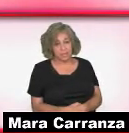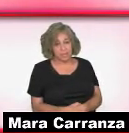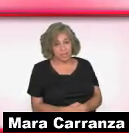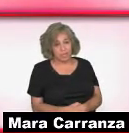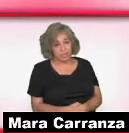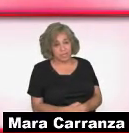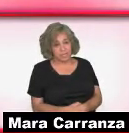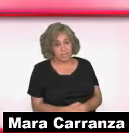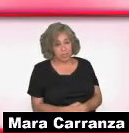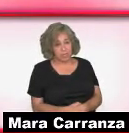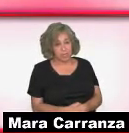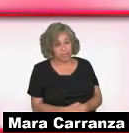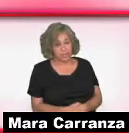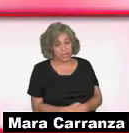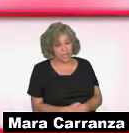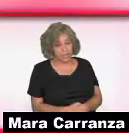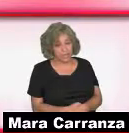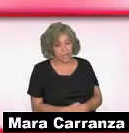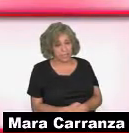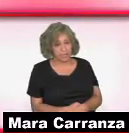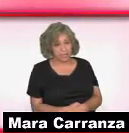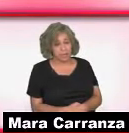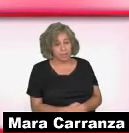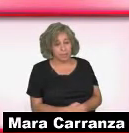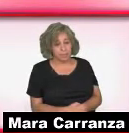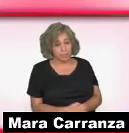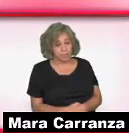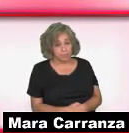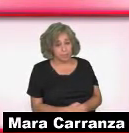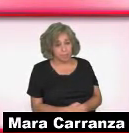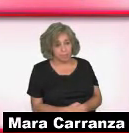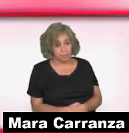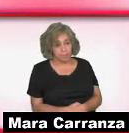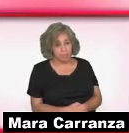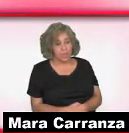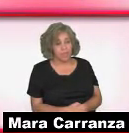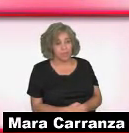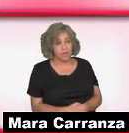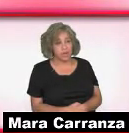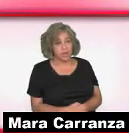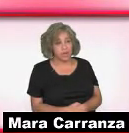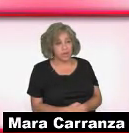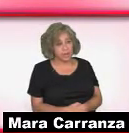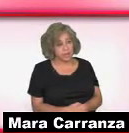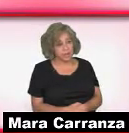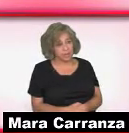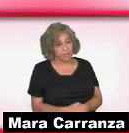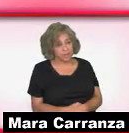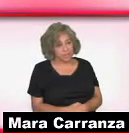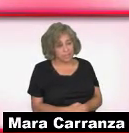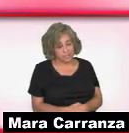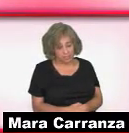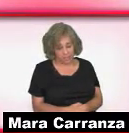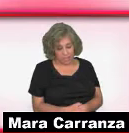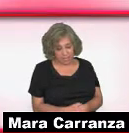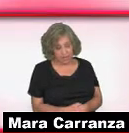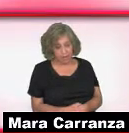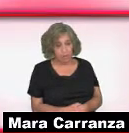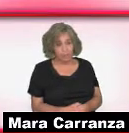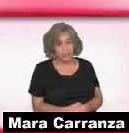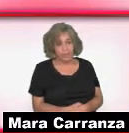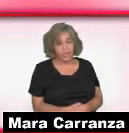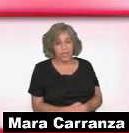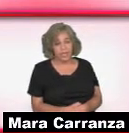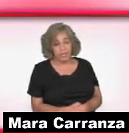to them. Obviously, I want to protect the clients. Voy a intentar localizar I would try to locate the policemen that I